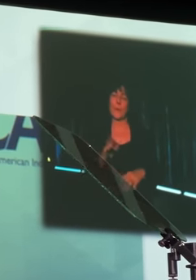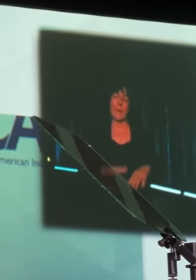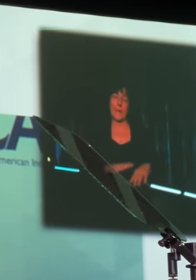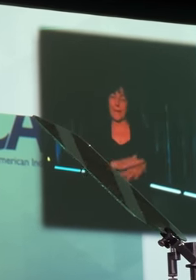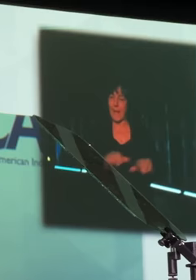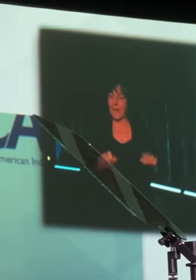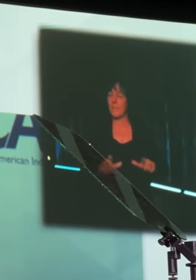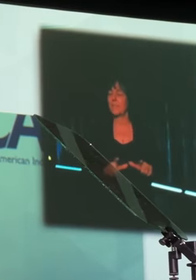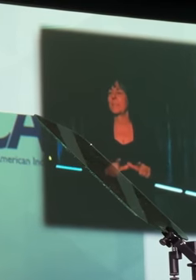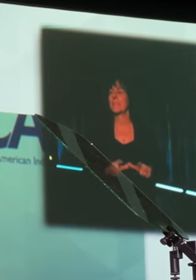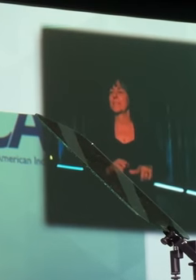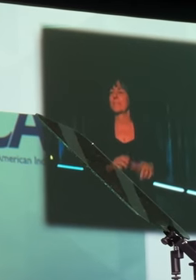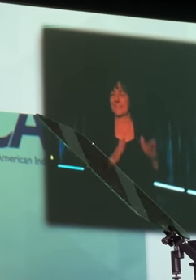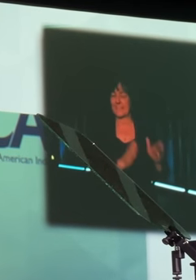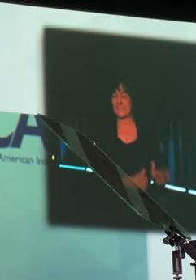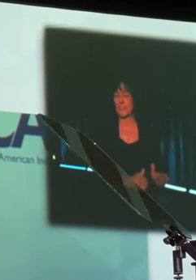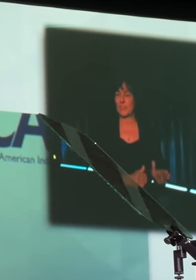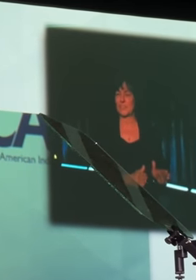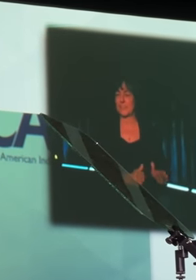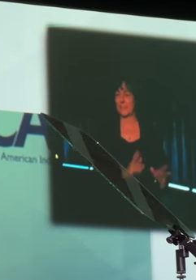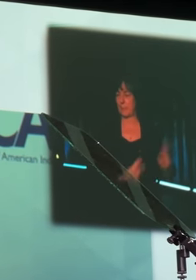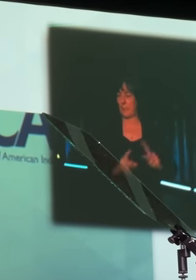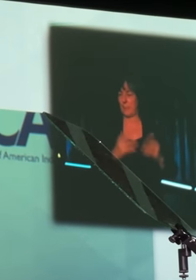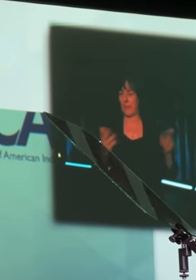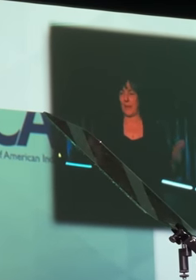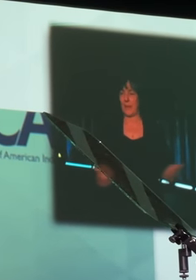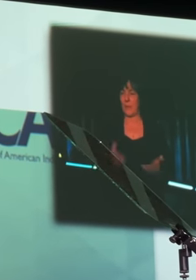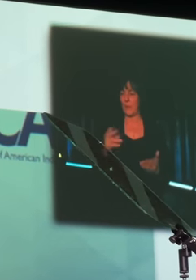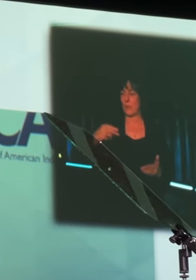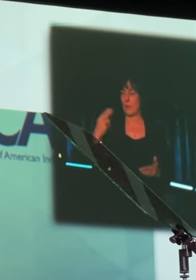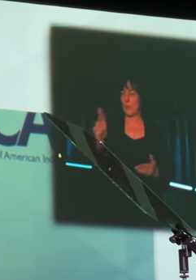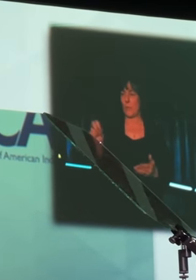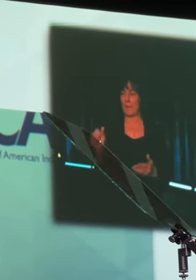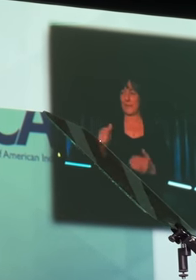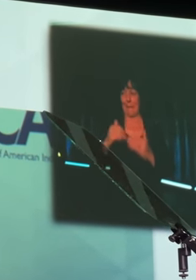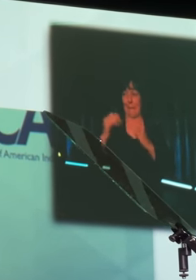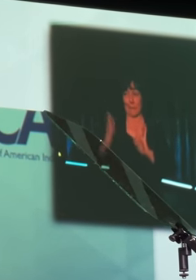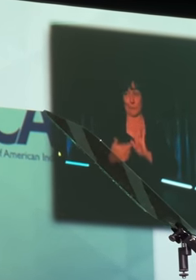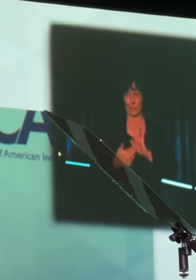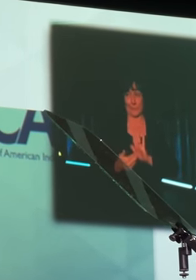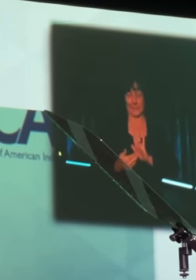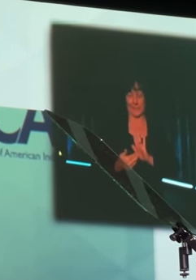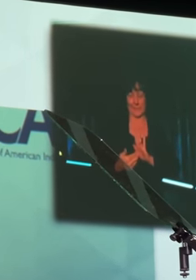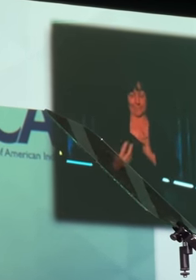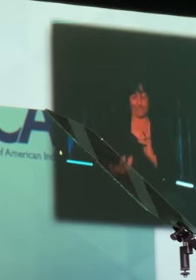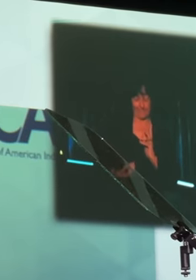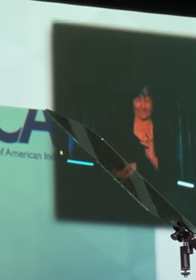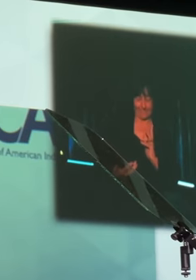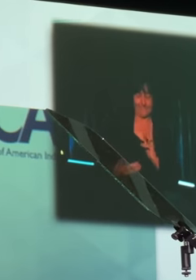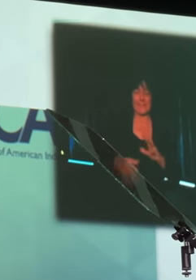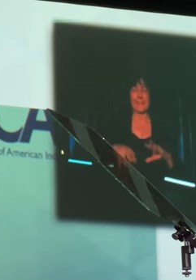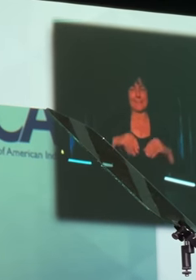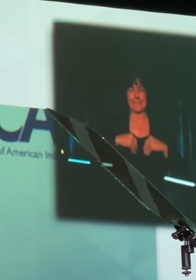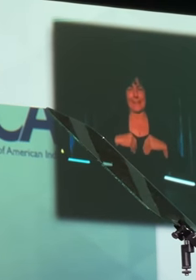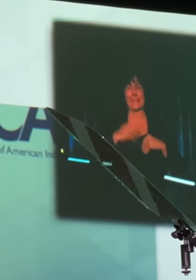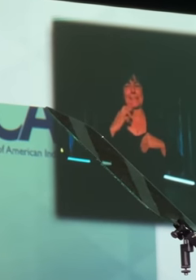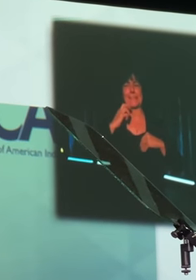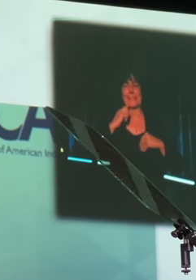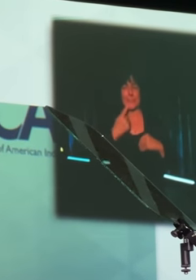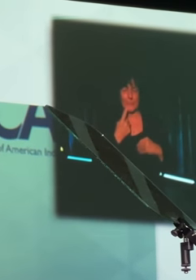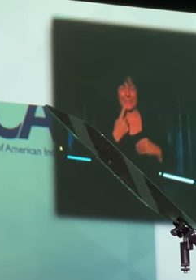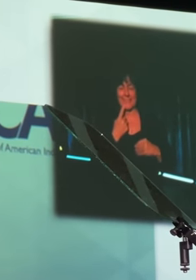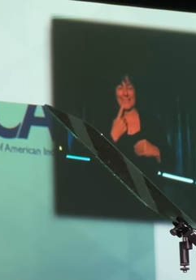Native Indigenous folks in the U.S. House, I certainly take that role very seriously